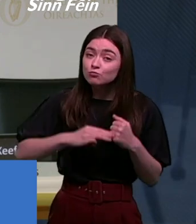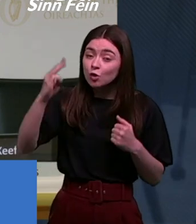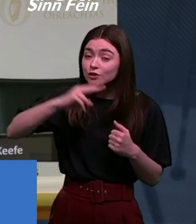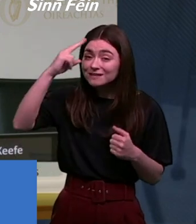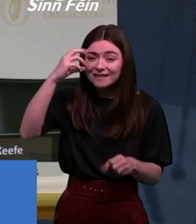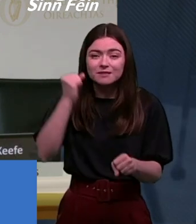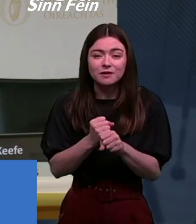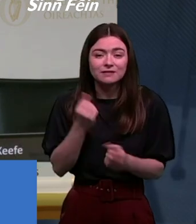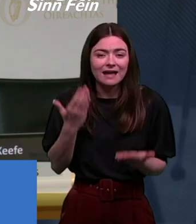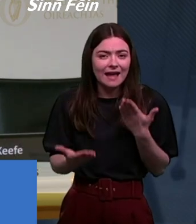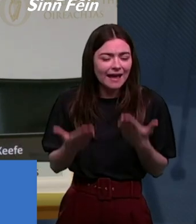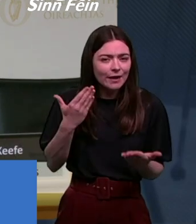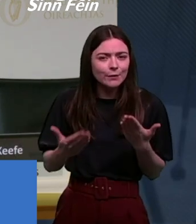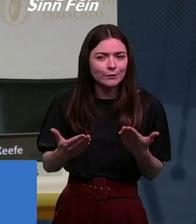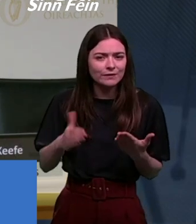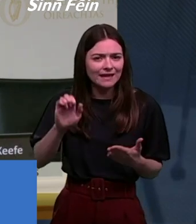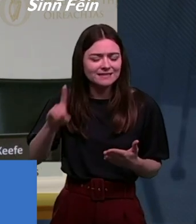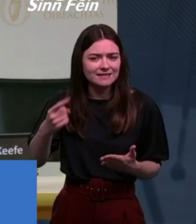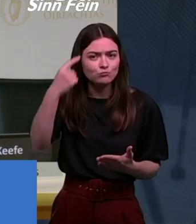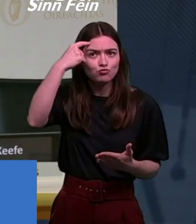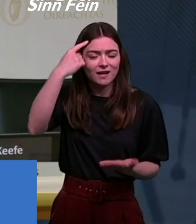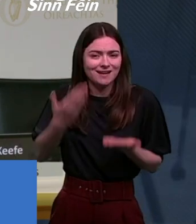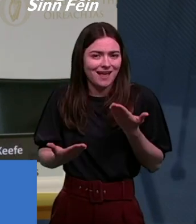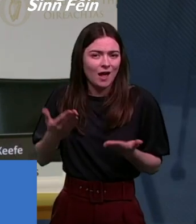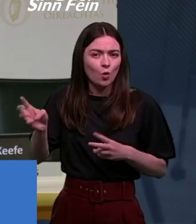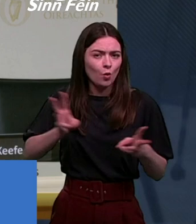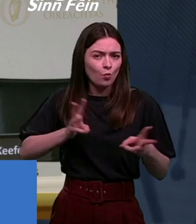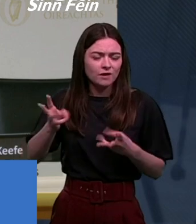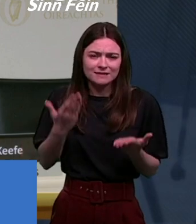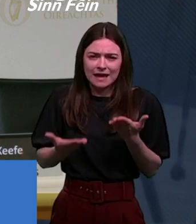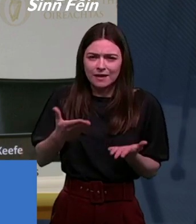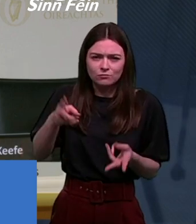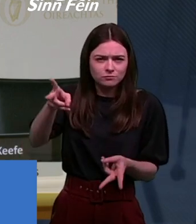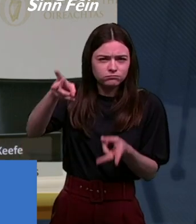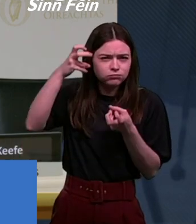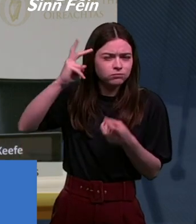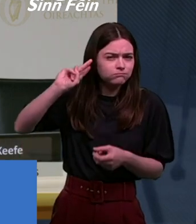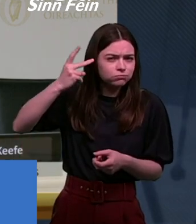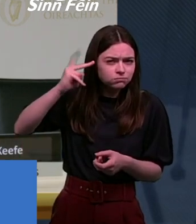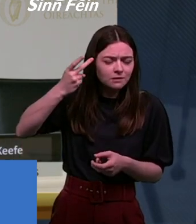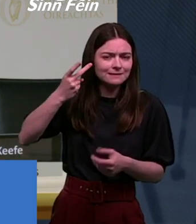understanding as to how the autistic brain operates and how we process information,